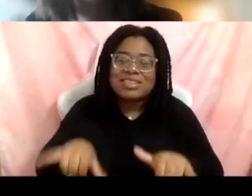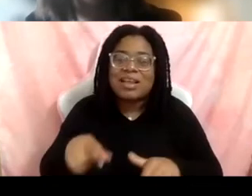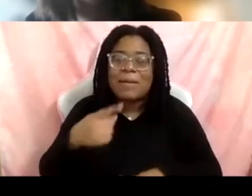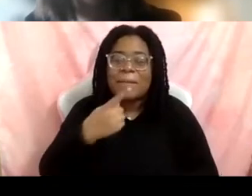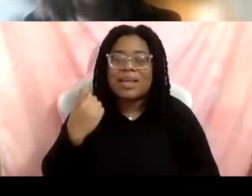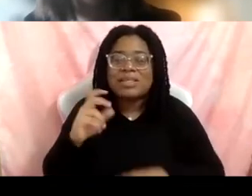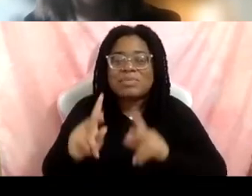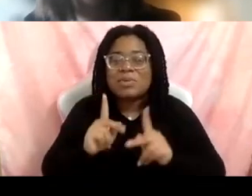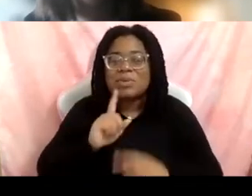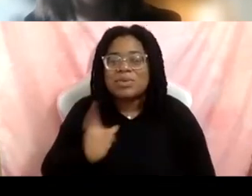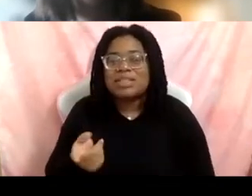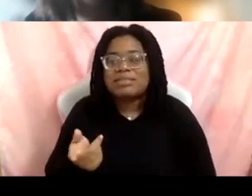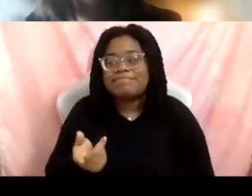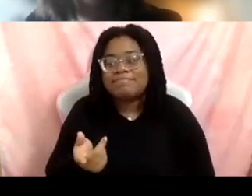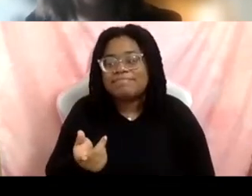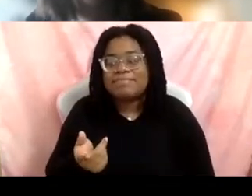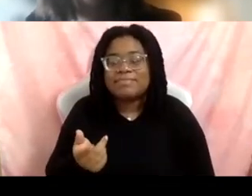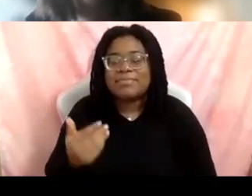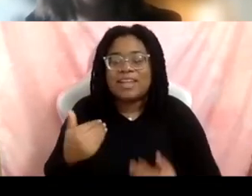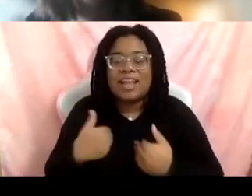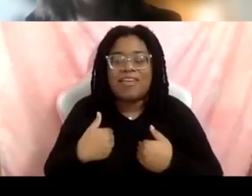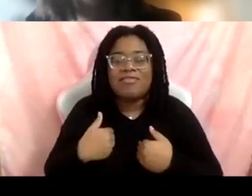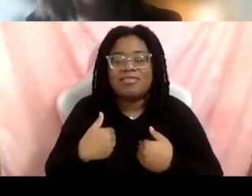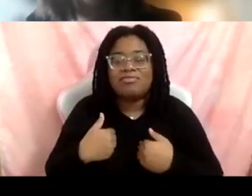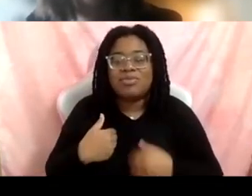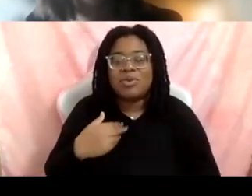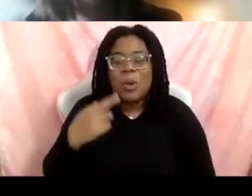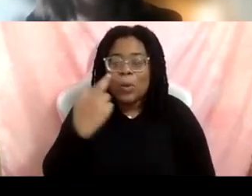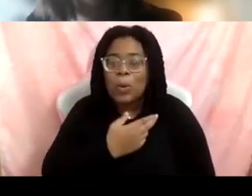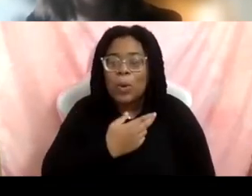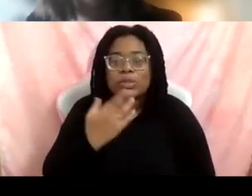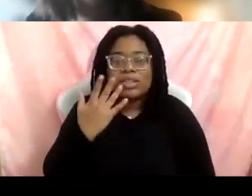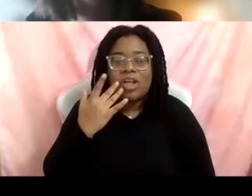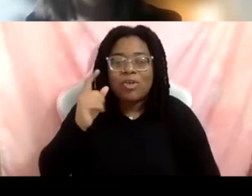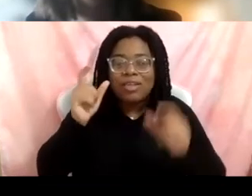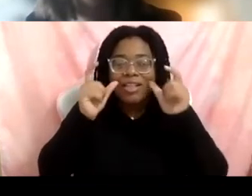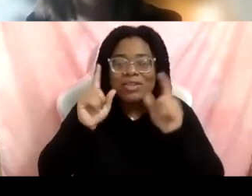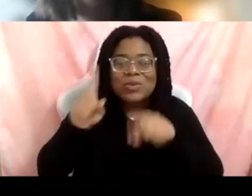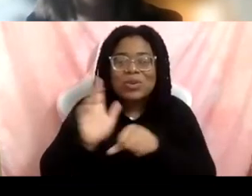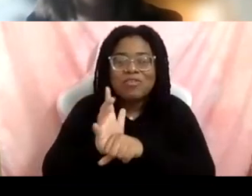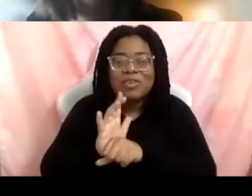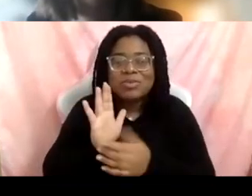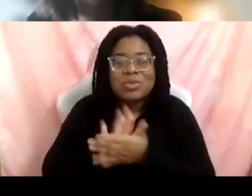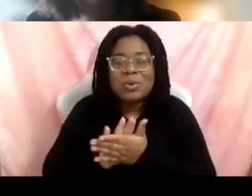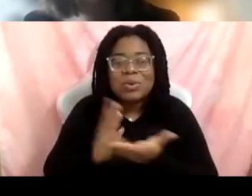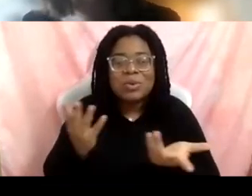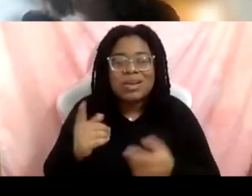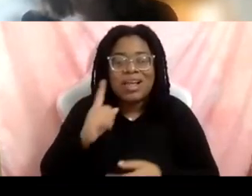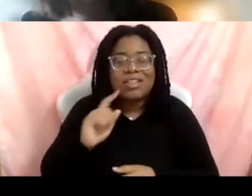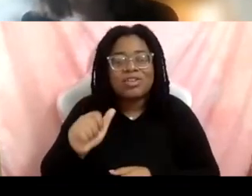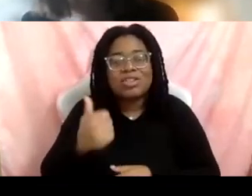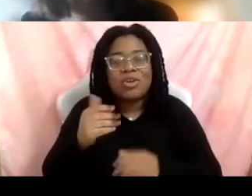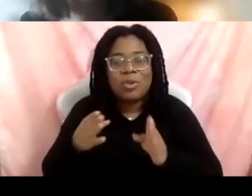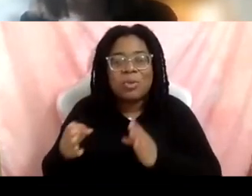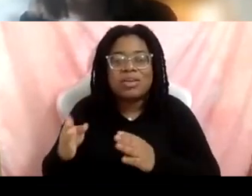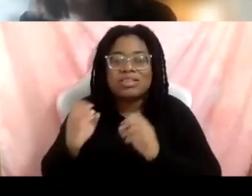think, have like rose-colored glasses on when it comes to going to film school. And I think there's other ways to